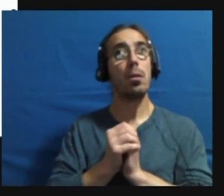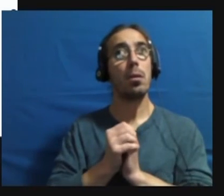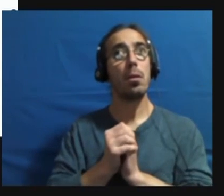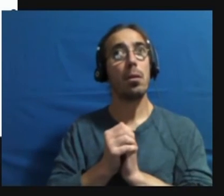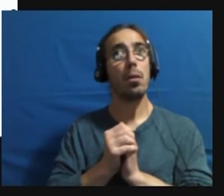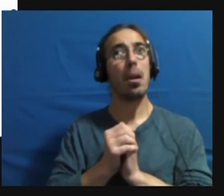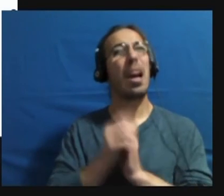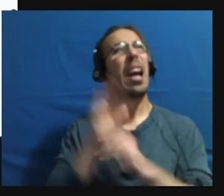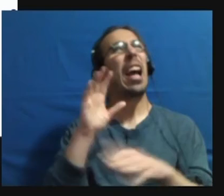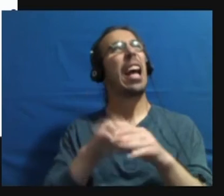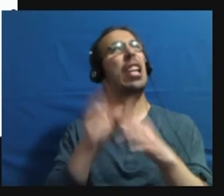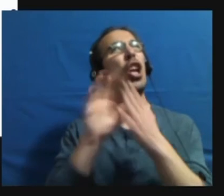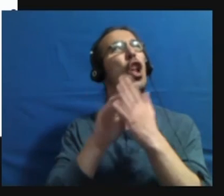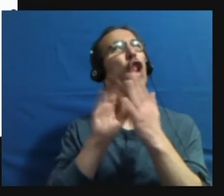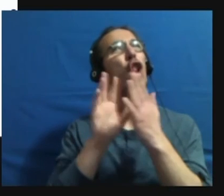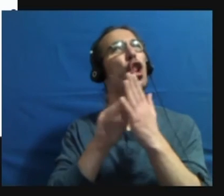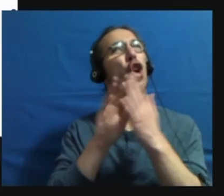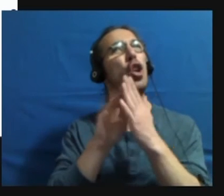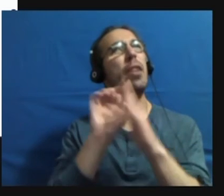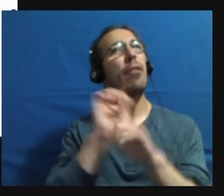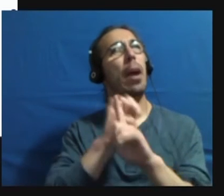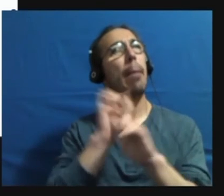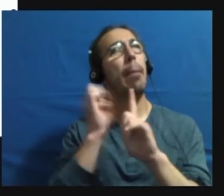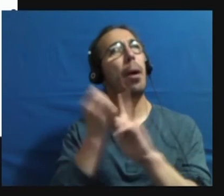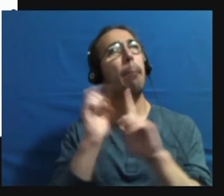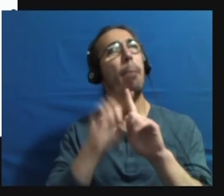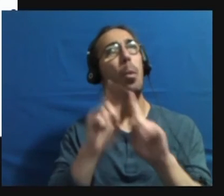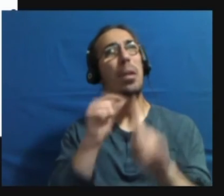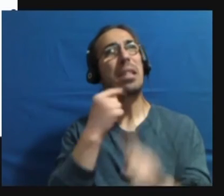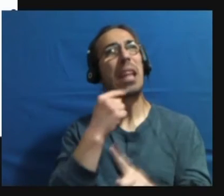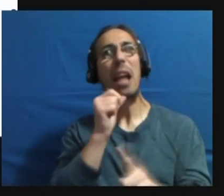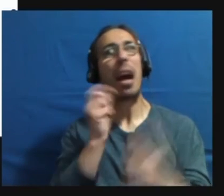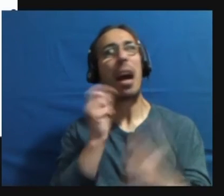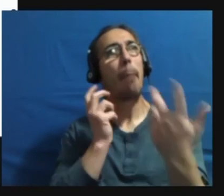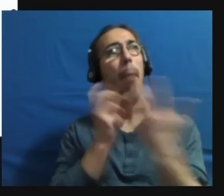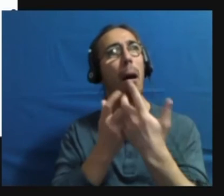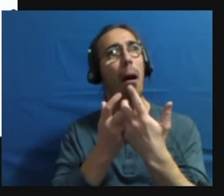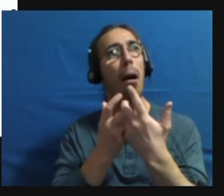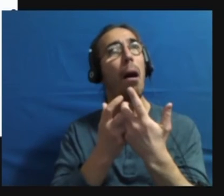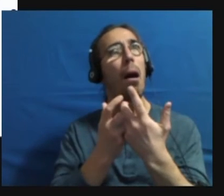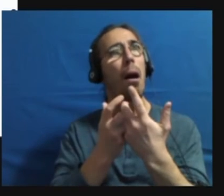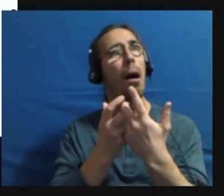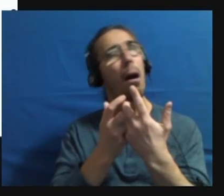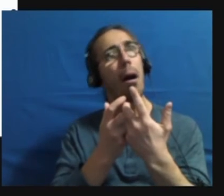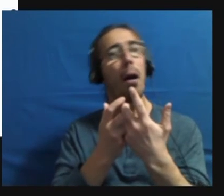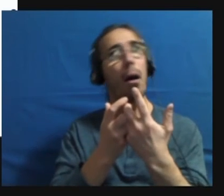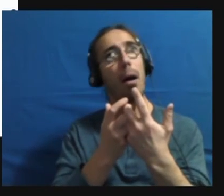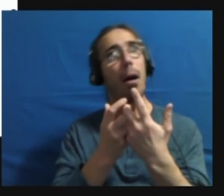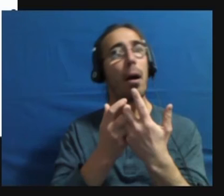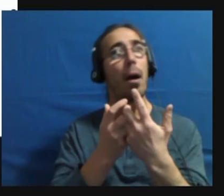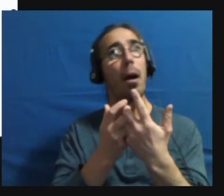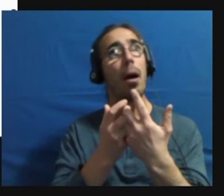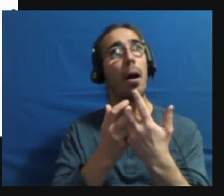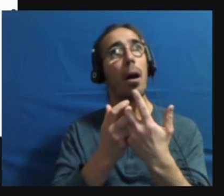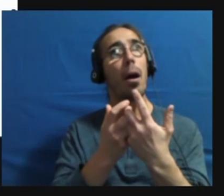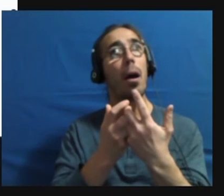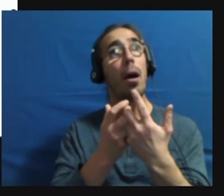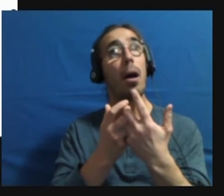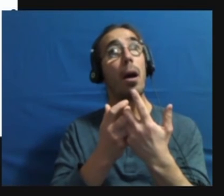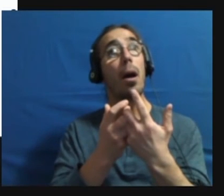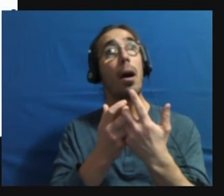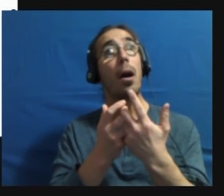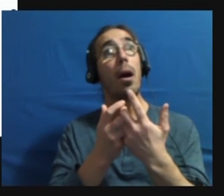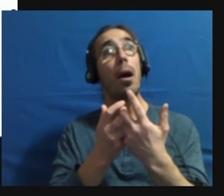we're saying it's not compatible, then we're actually putting the onus on the student to adapt